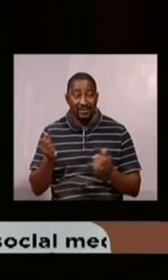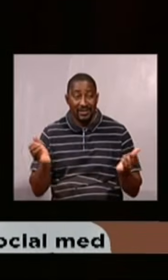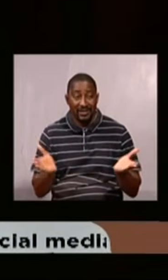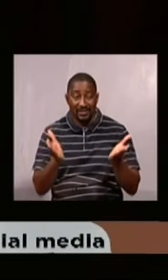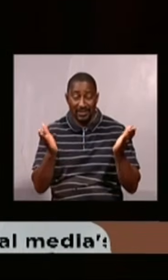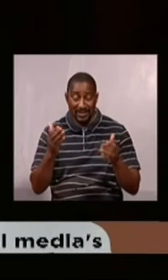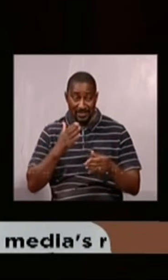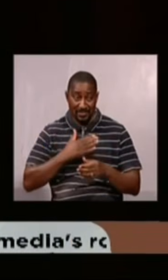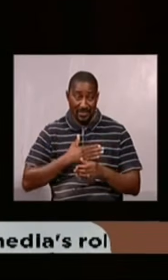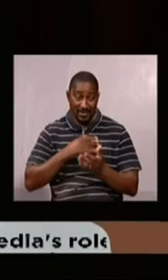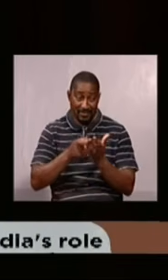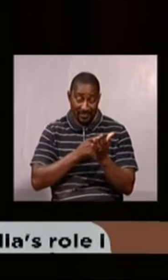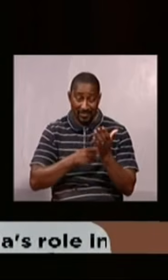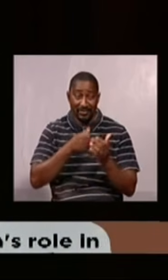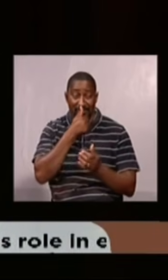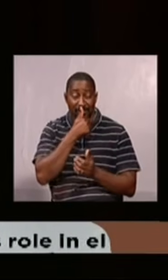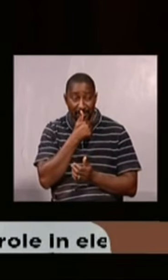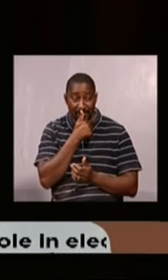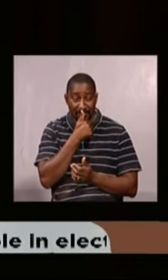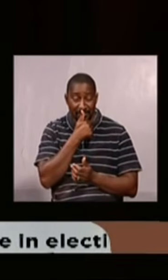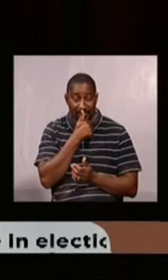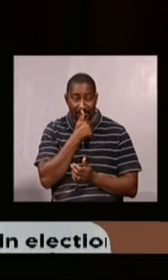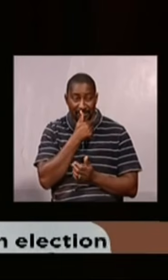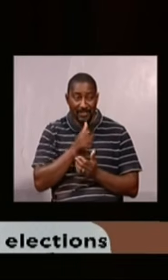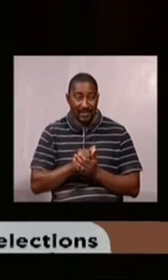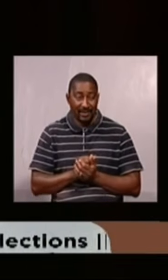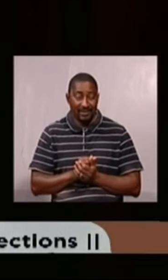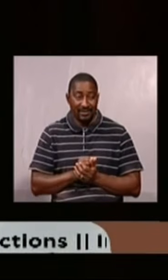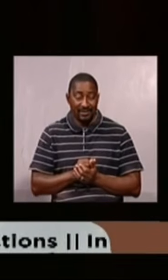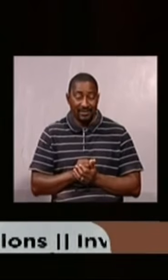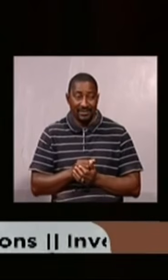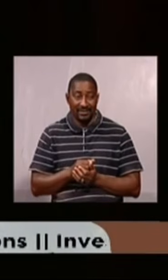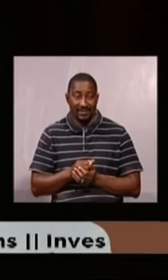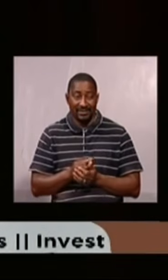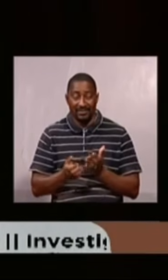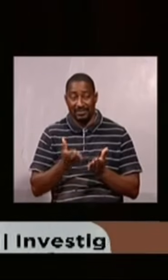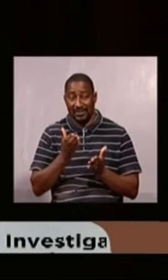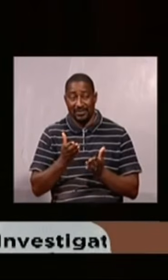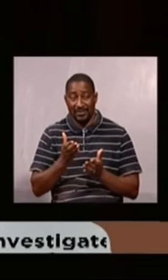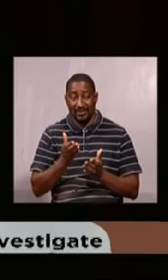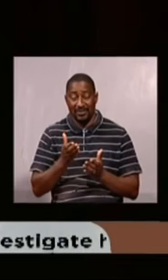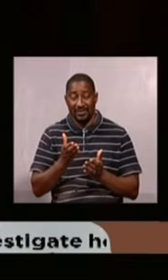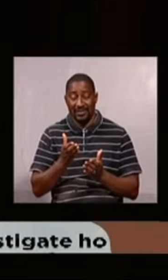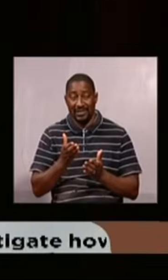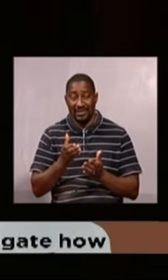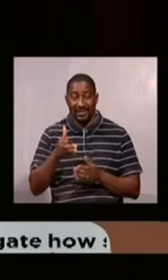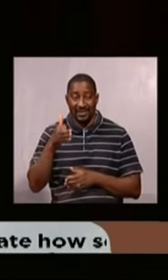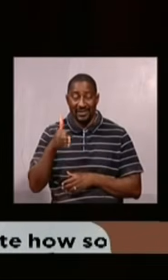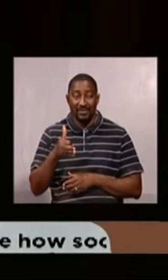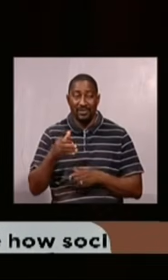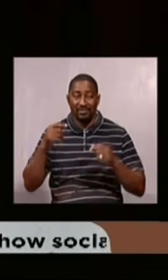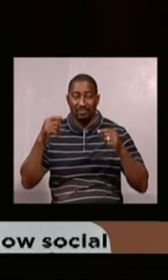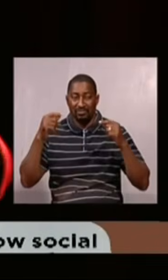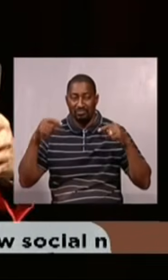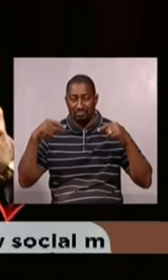my secret, or my secret, my vote. The moment, let's say Namibian artist, whoever, Top Cherry or TD or Gaza,